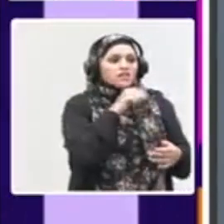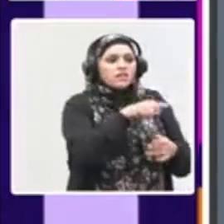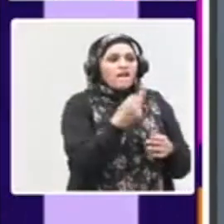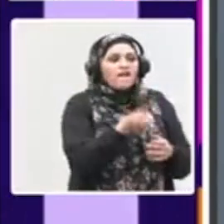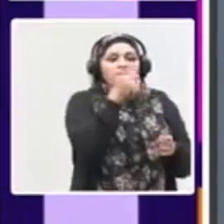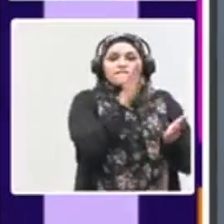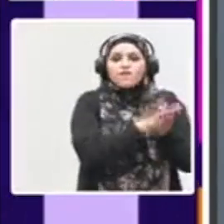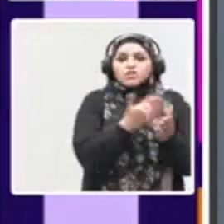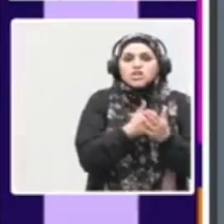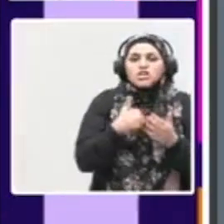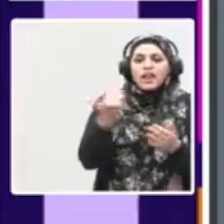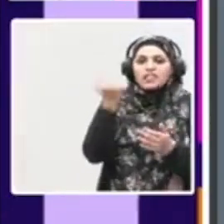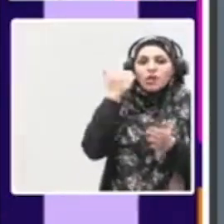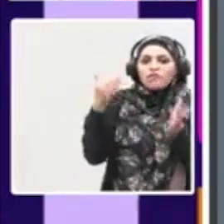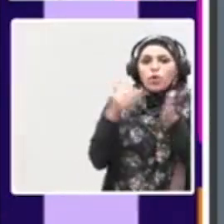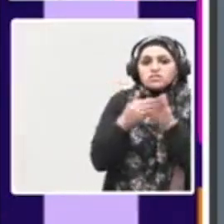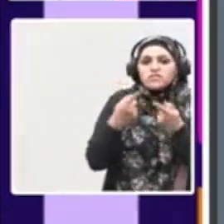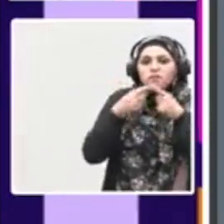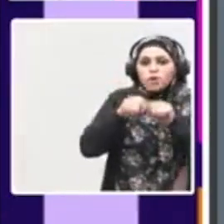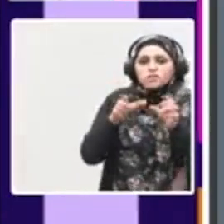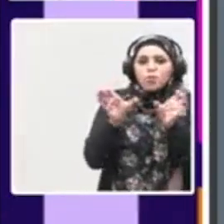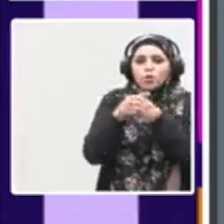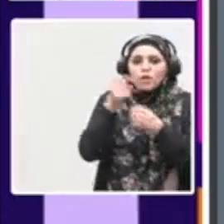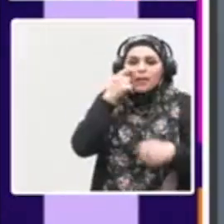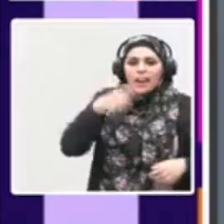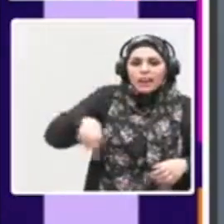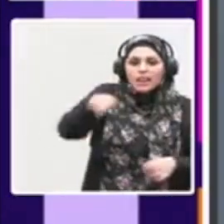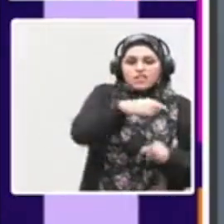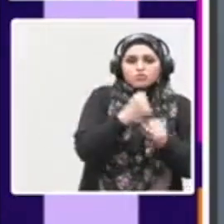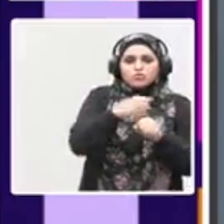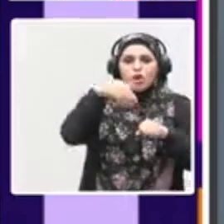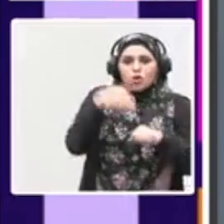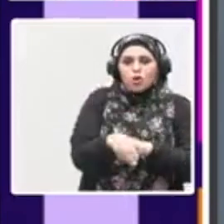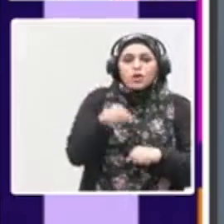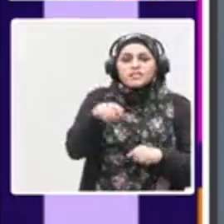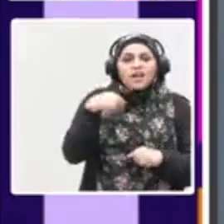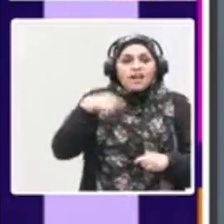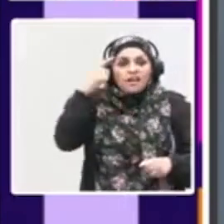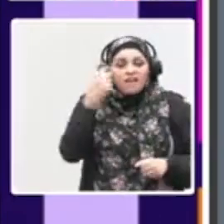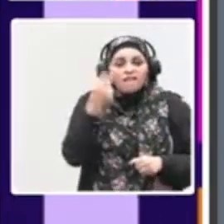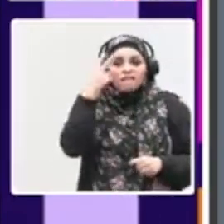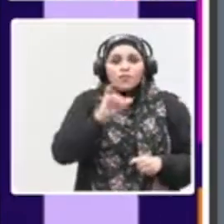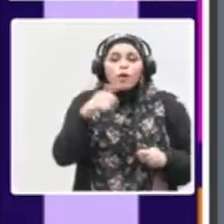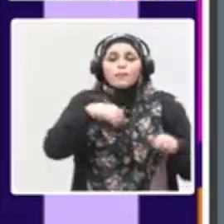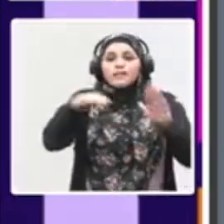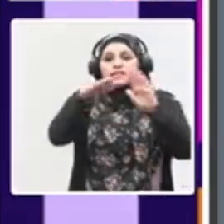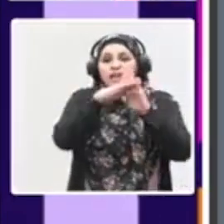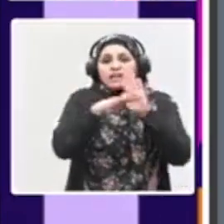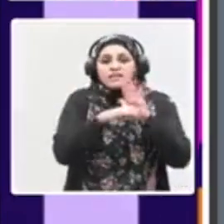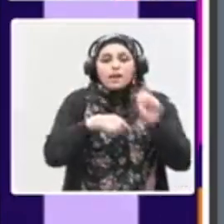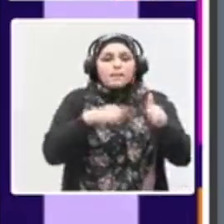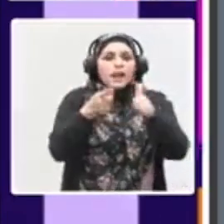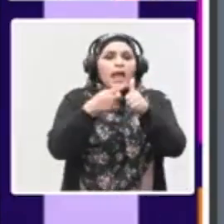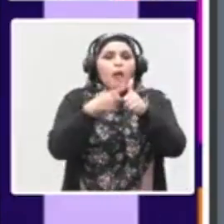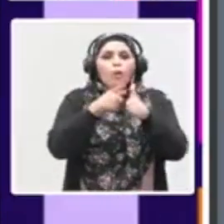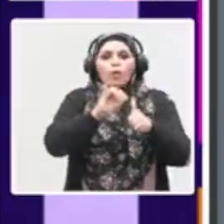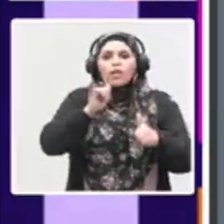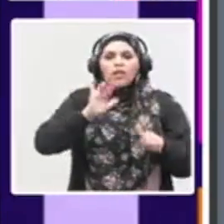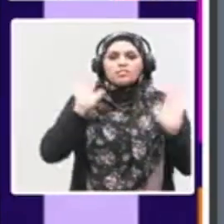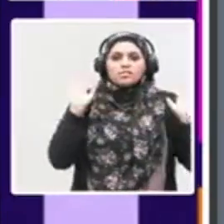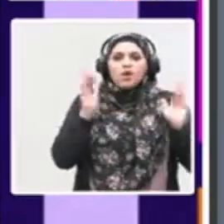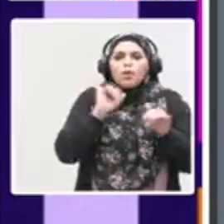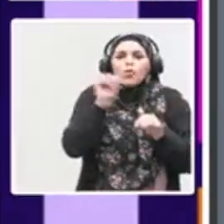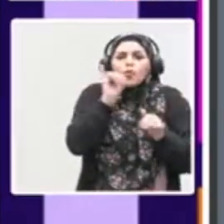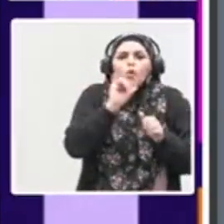so the idea is, what will make people prioritize upstate New York relative to Los Angeles, New